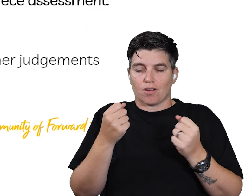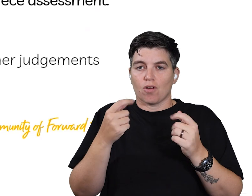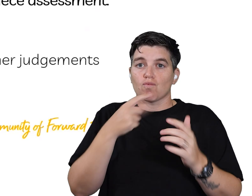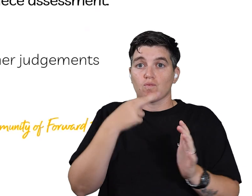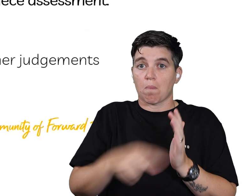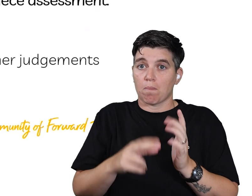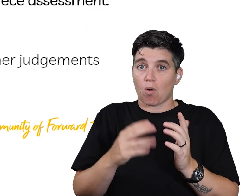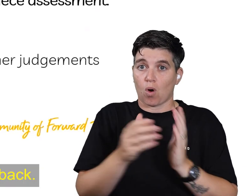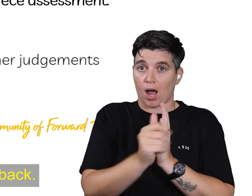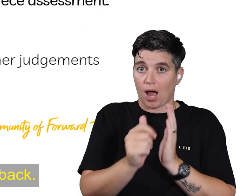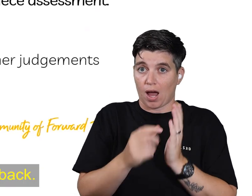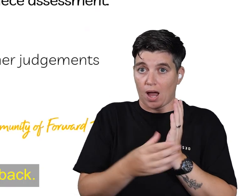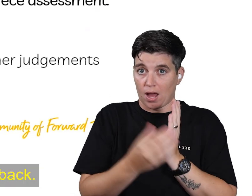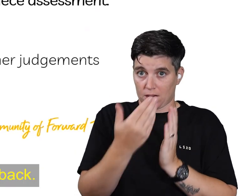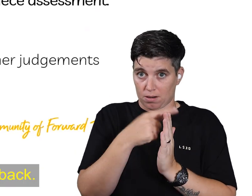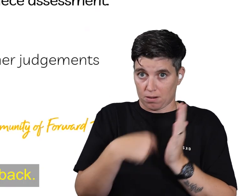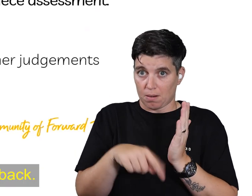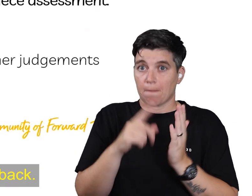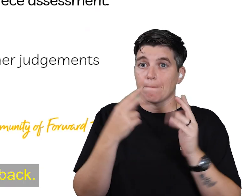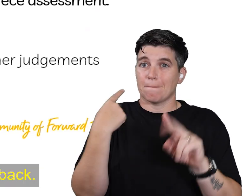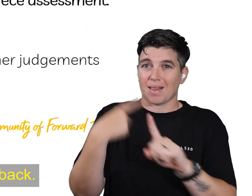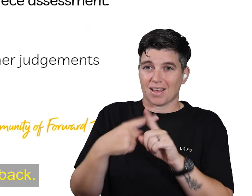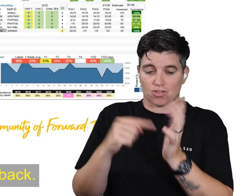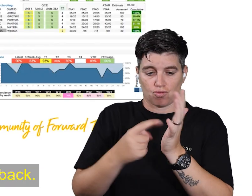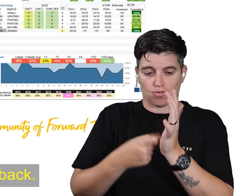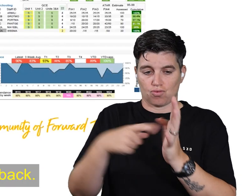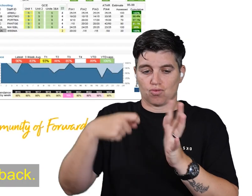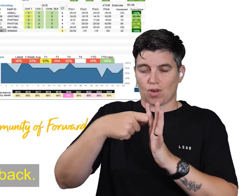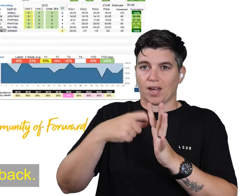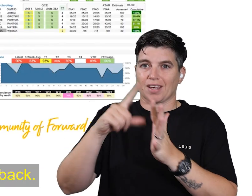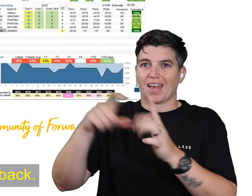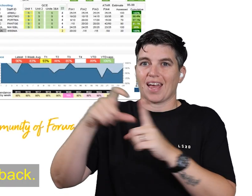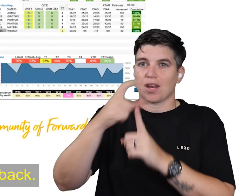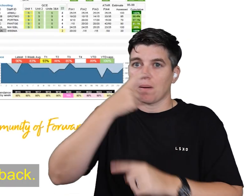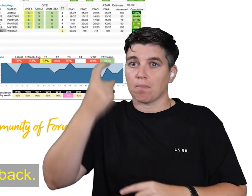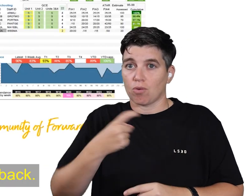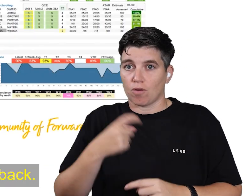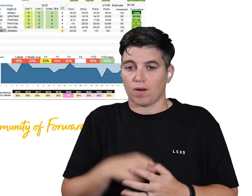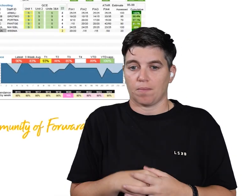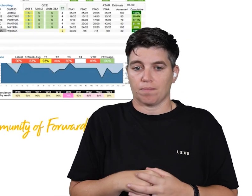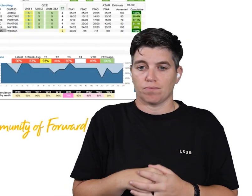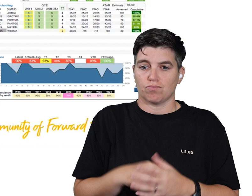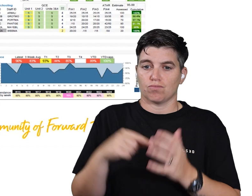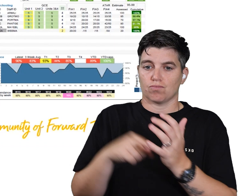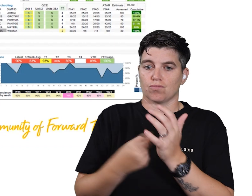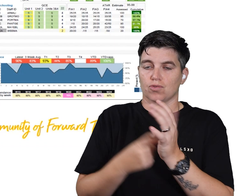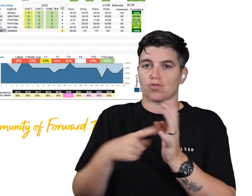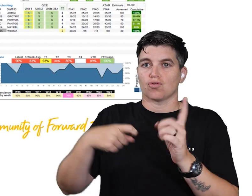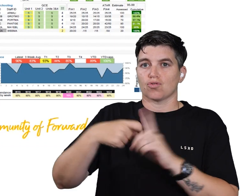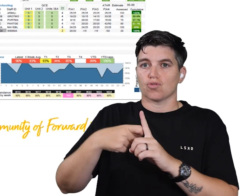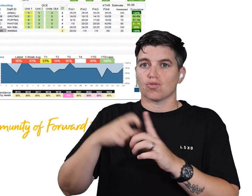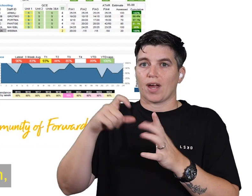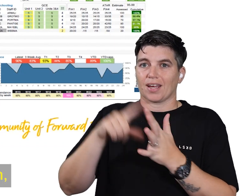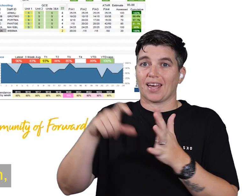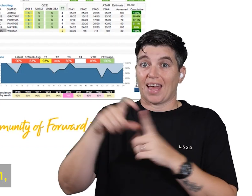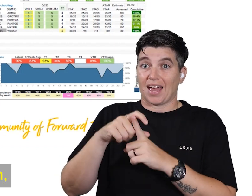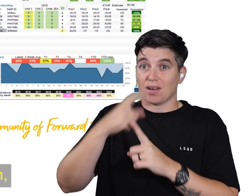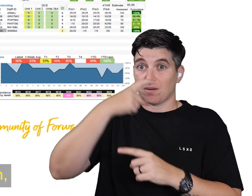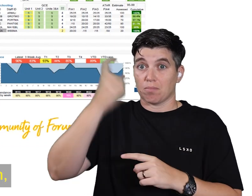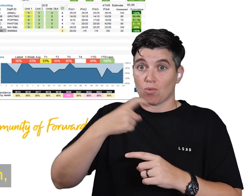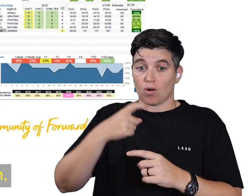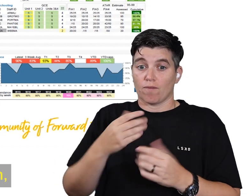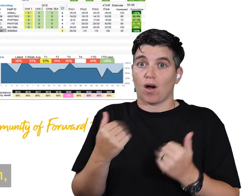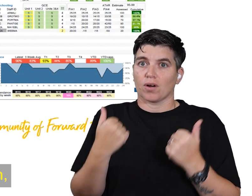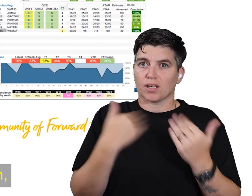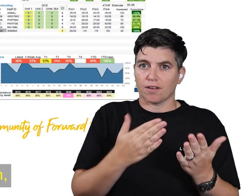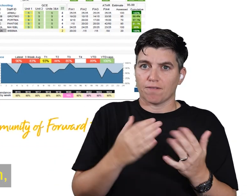receive report cards and track ed profiles to provide individual feedback. The track ed profile in particular is able to